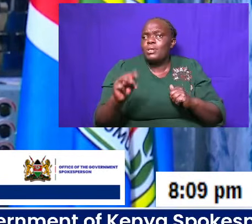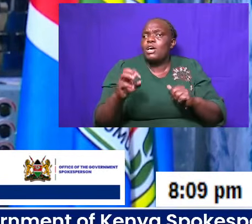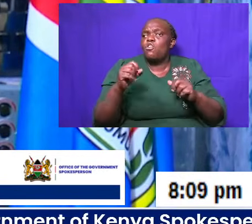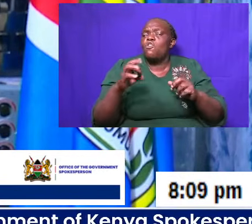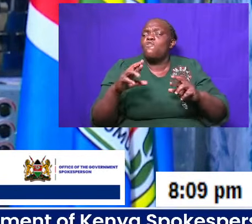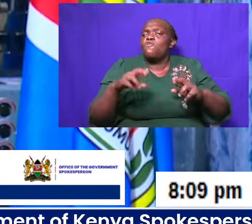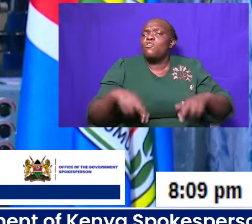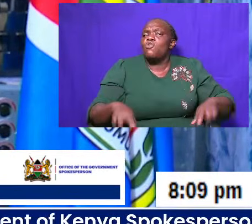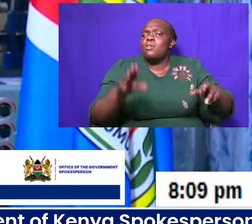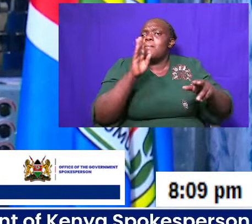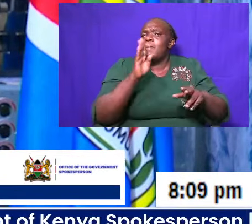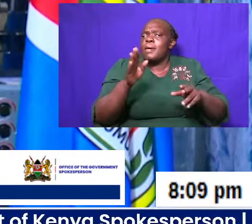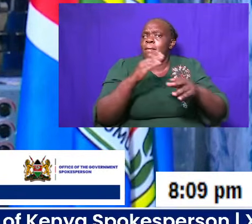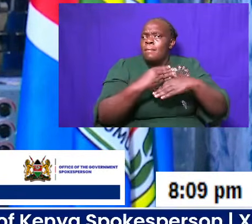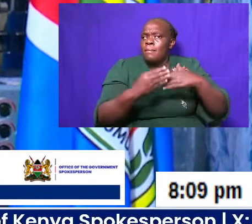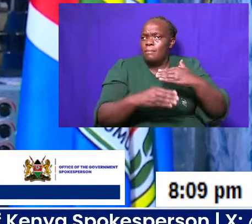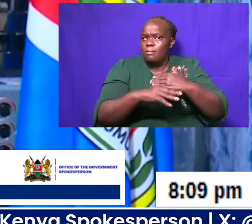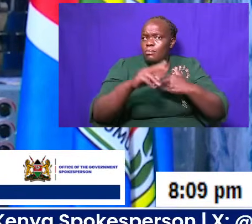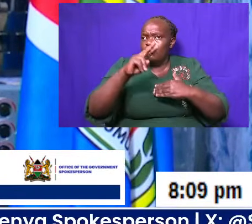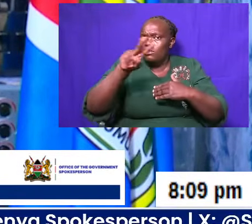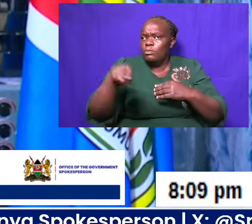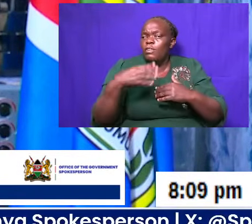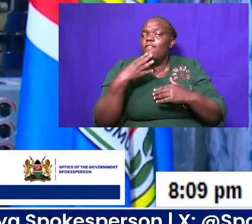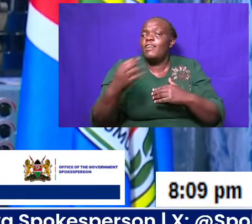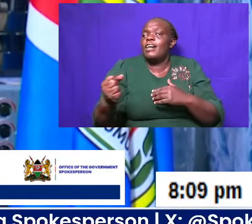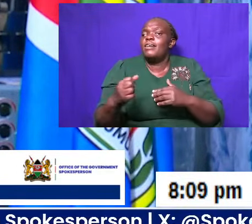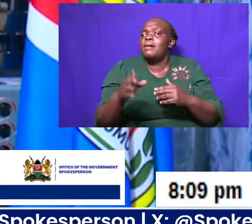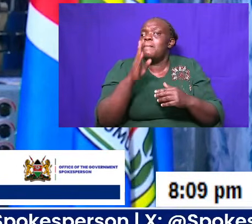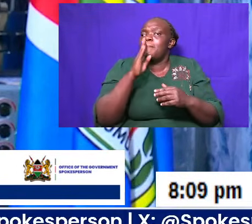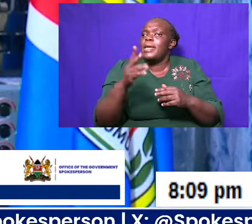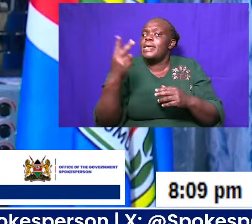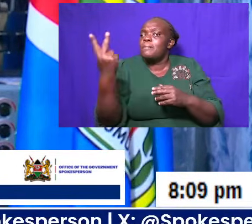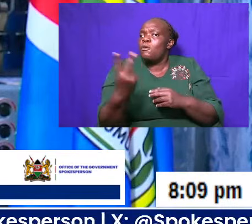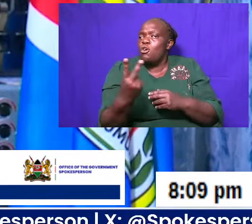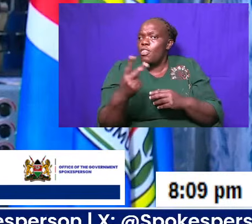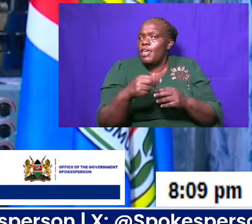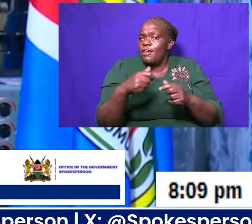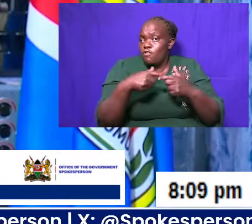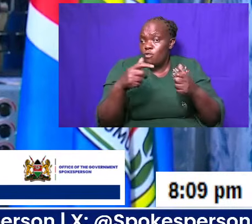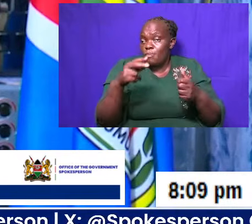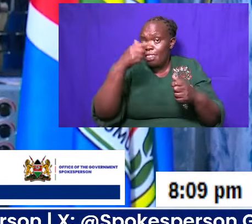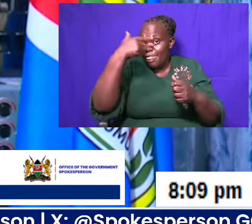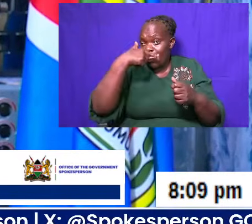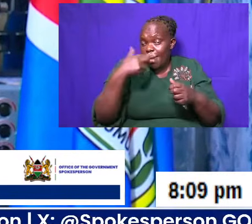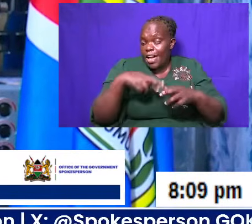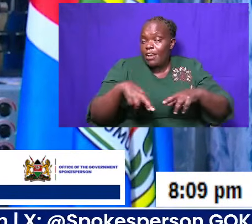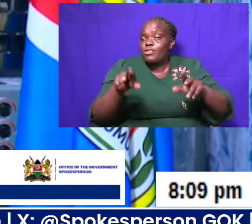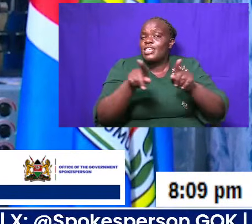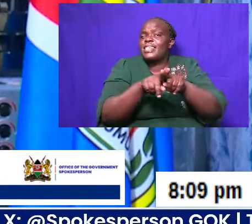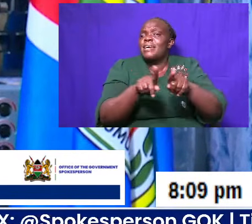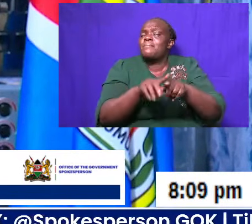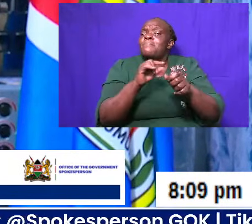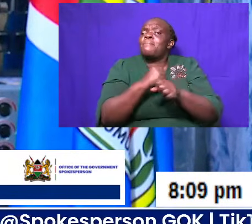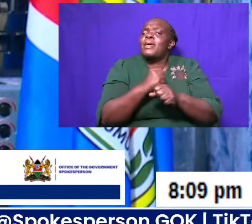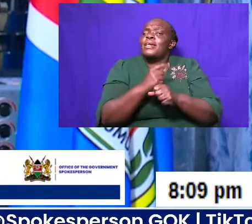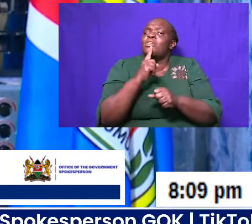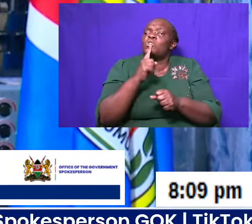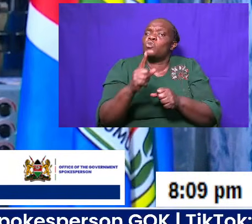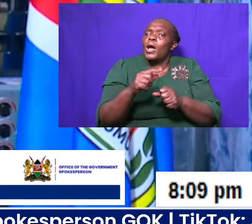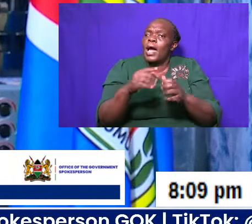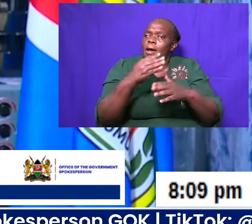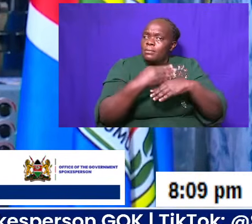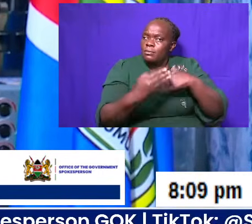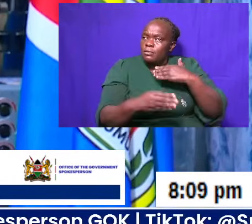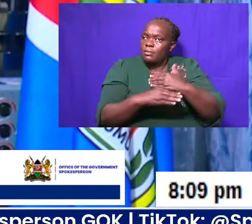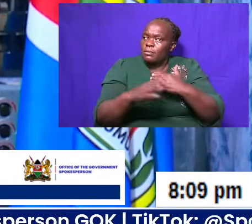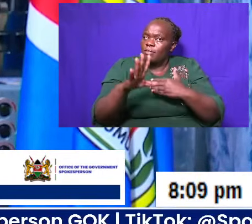being constructed, 2,500 kilometers being dual, kama ikuwe kama Thika Road hivyo, and we are also going to make sure that we build dams,